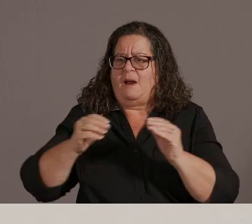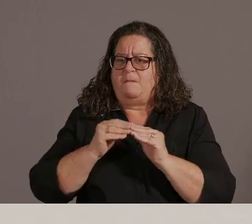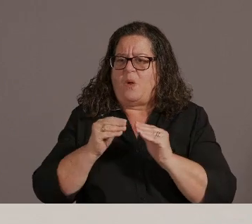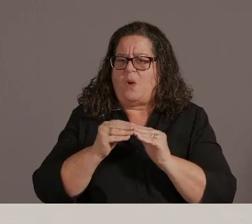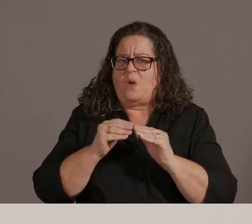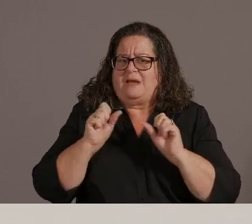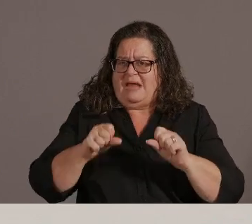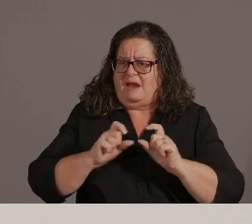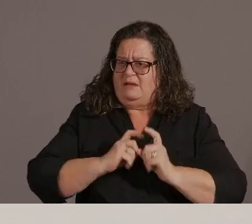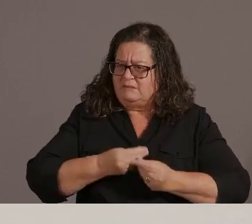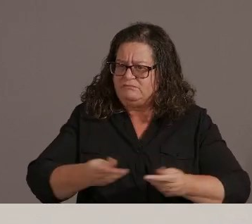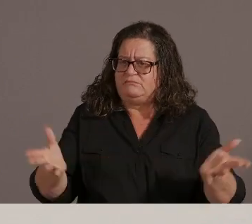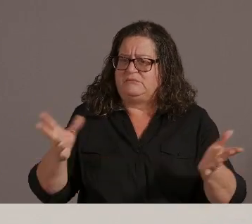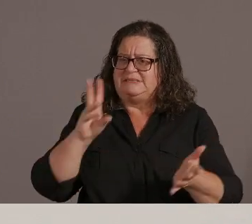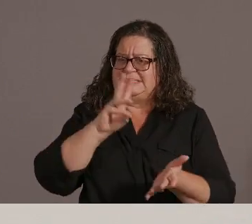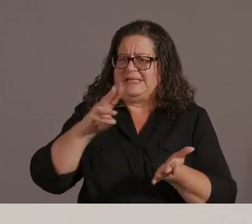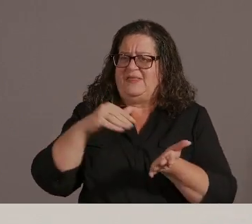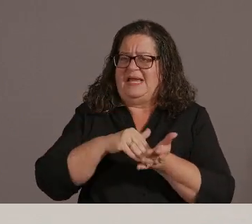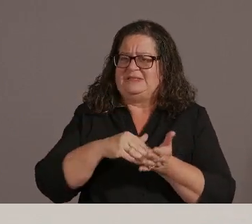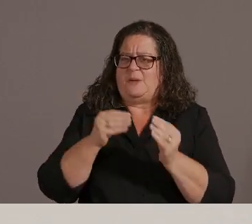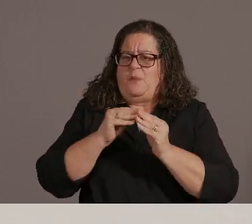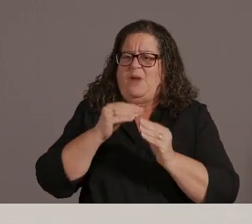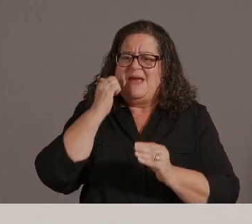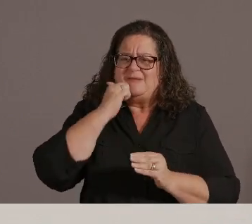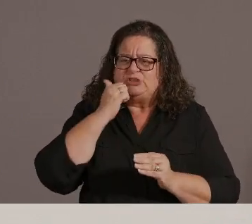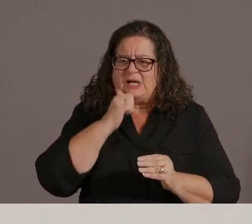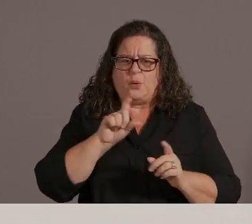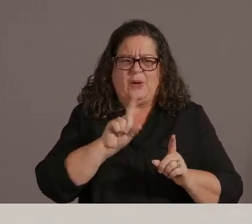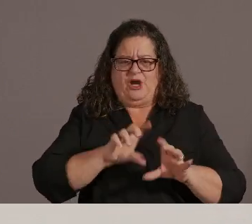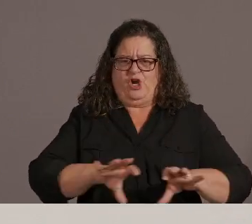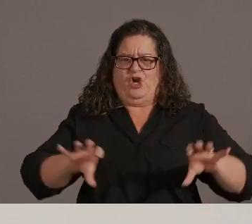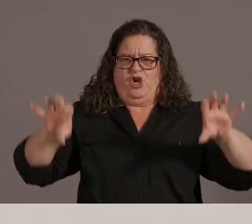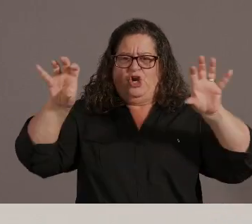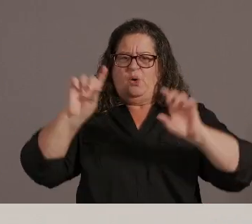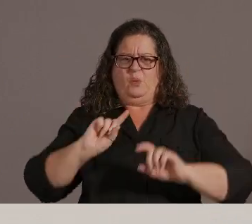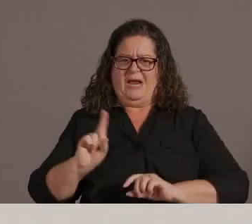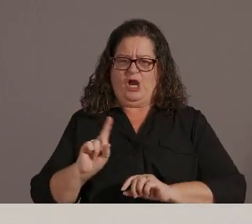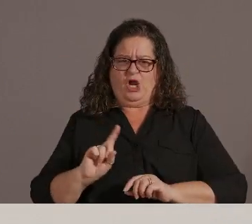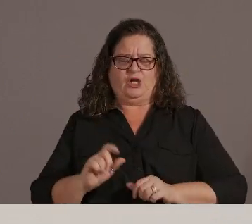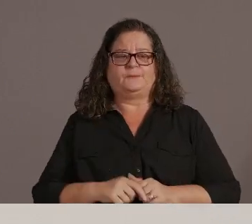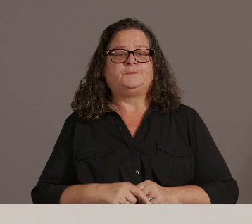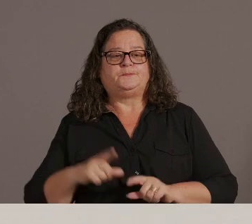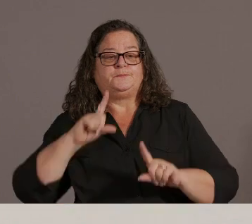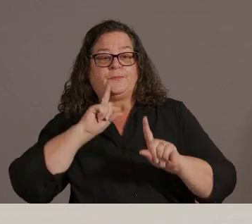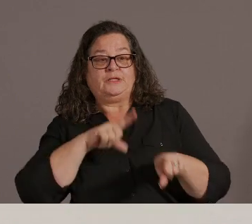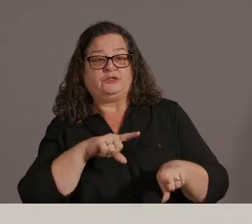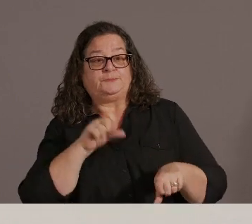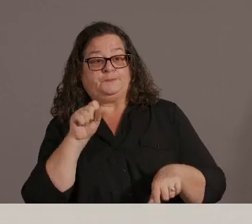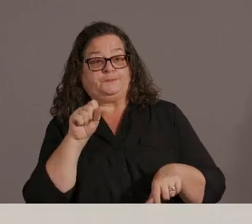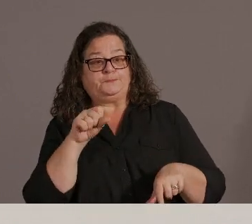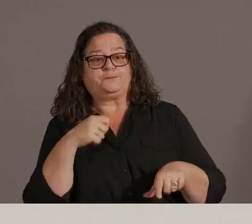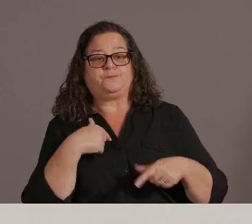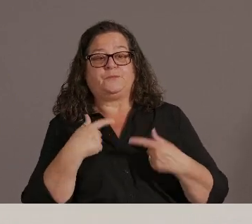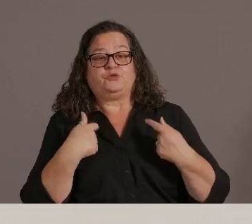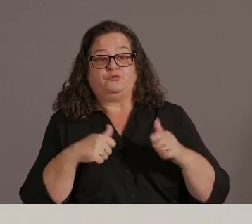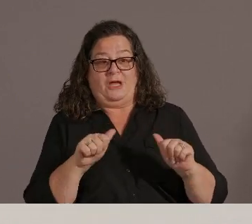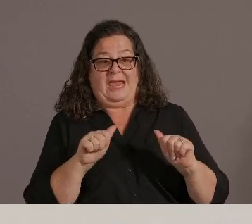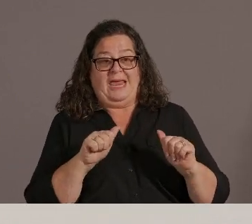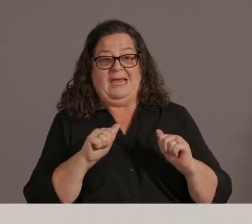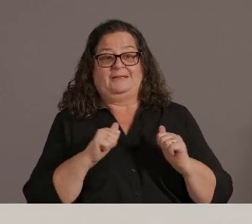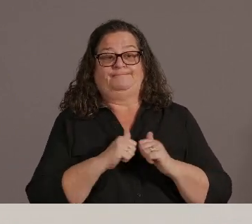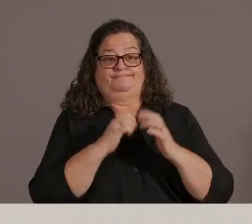in Coconino. We're looking at additional sites here in the Metro Phoenix area, as well